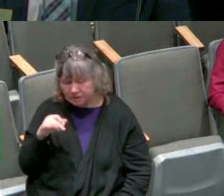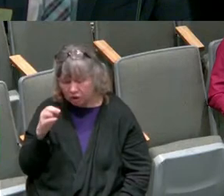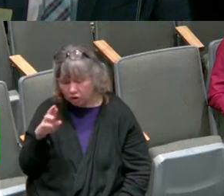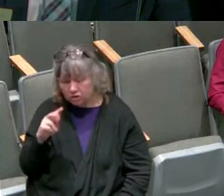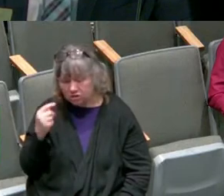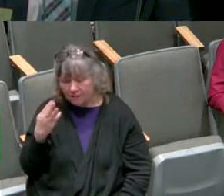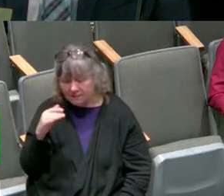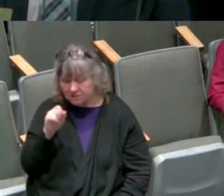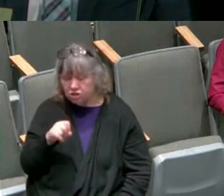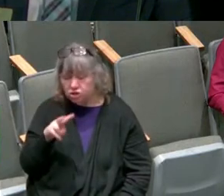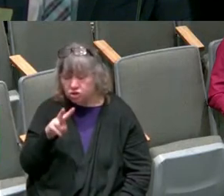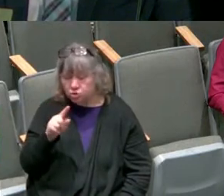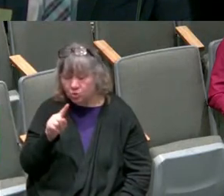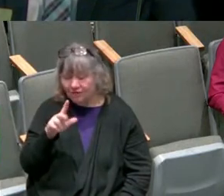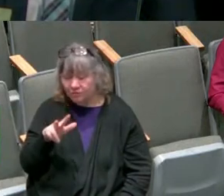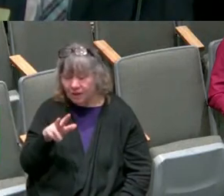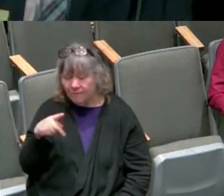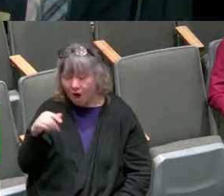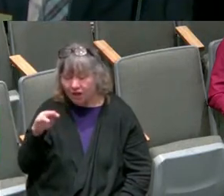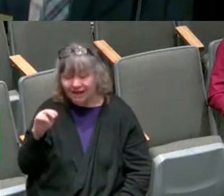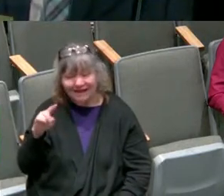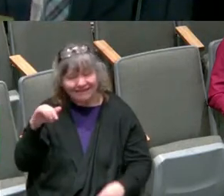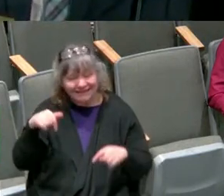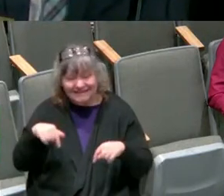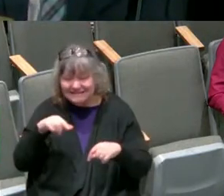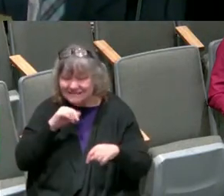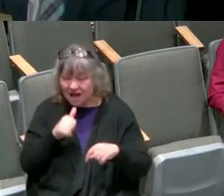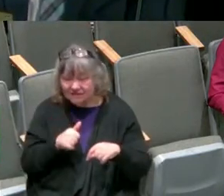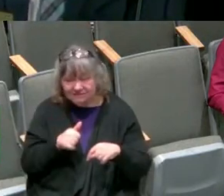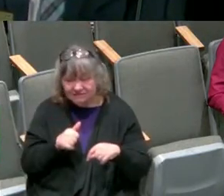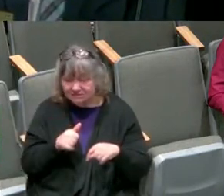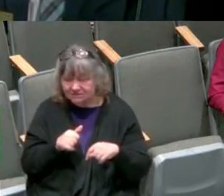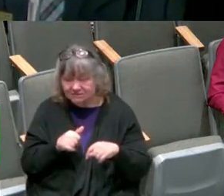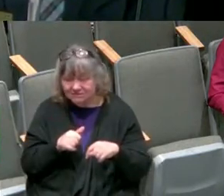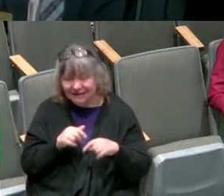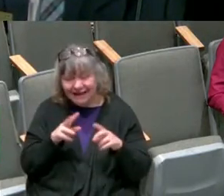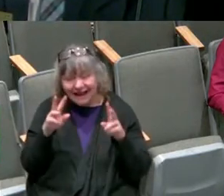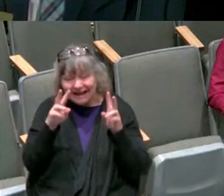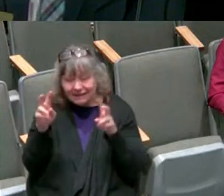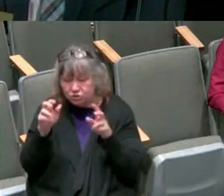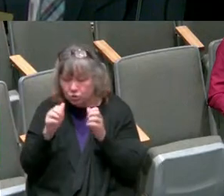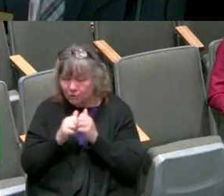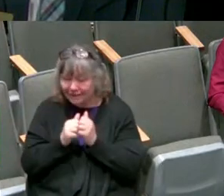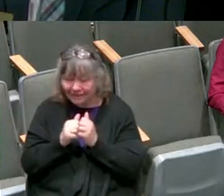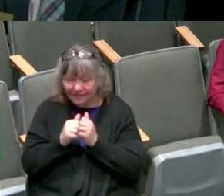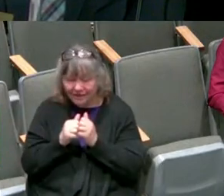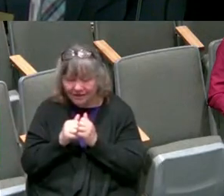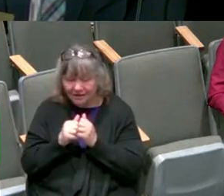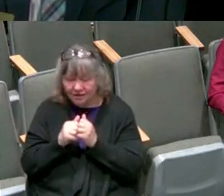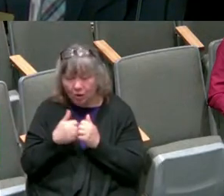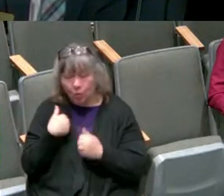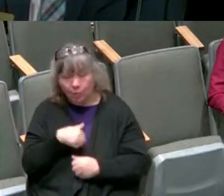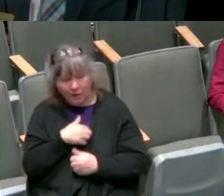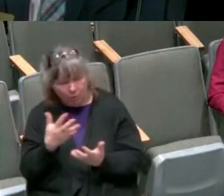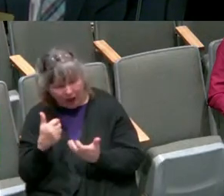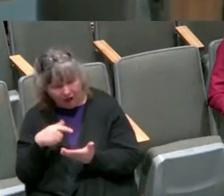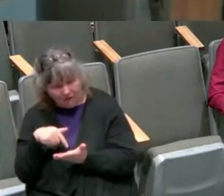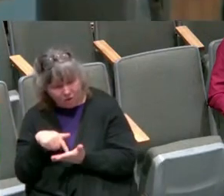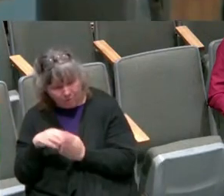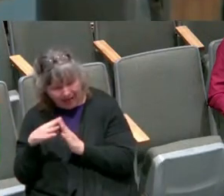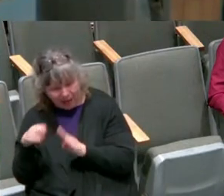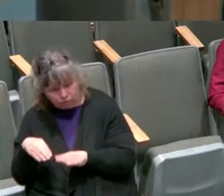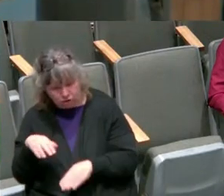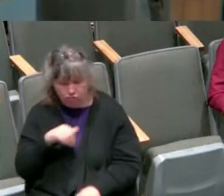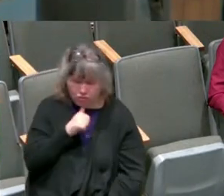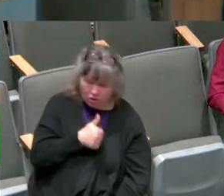215 Pawn thank you again Madam moderator this is not a a an issue with whether we want affordable housing or not